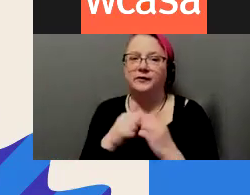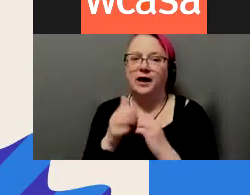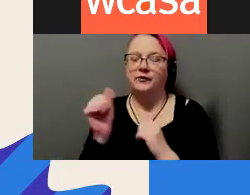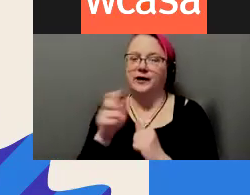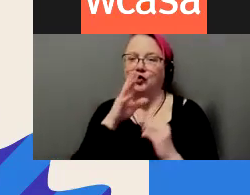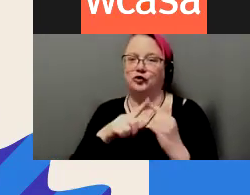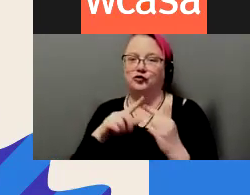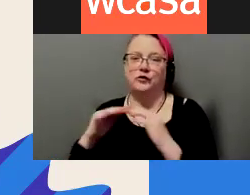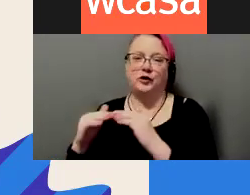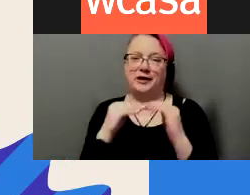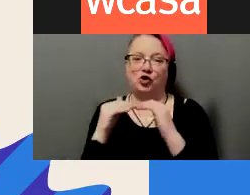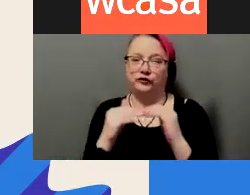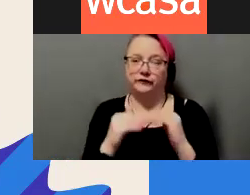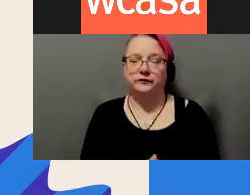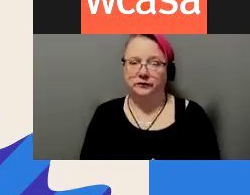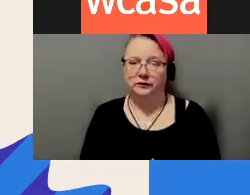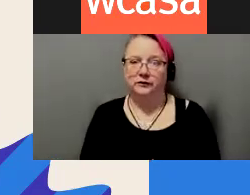as well.